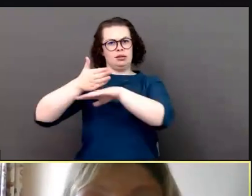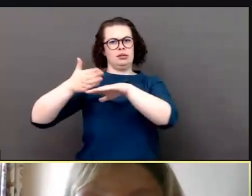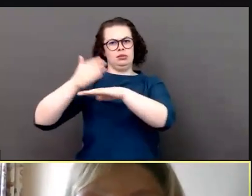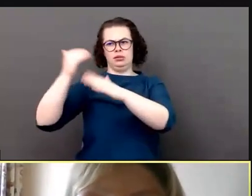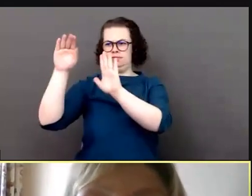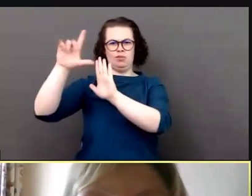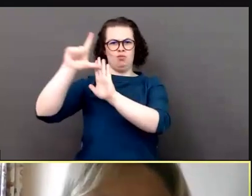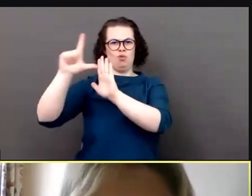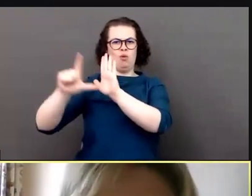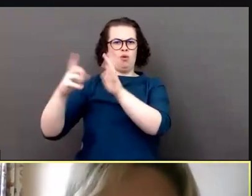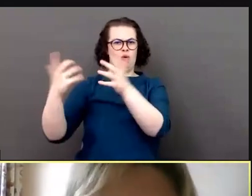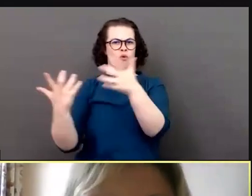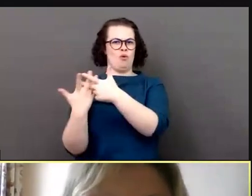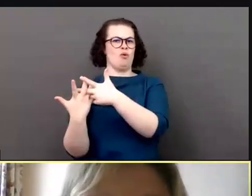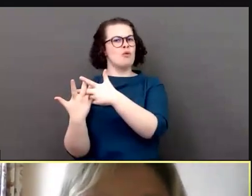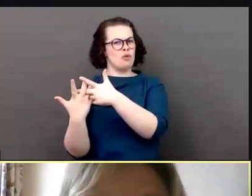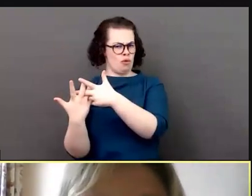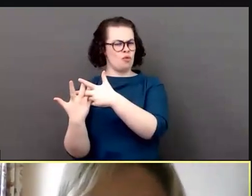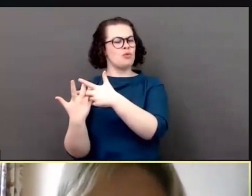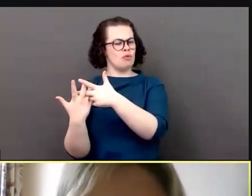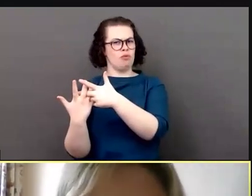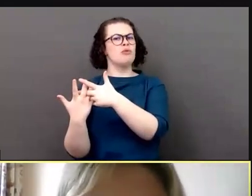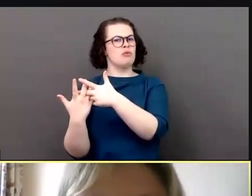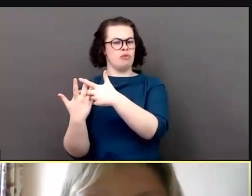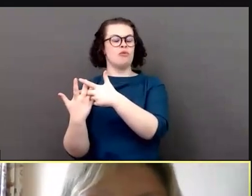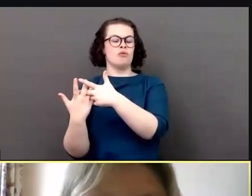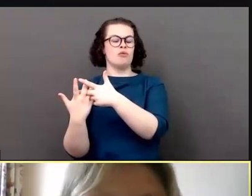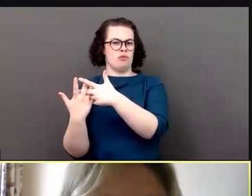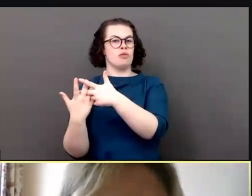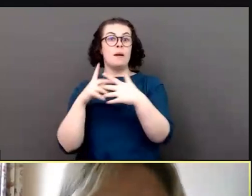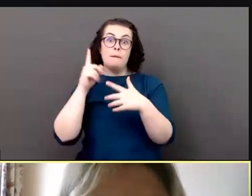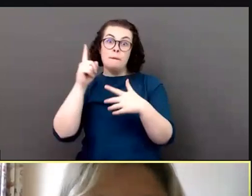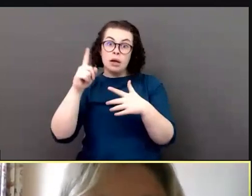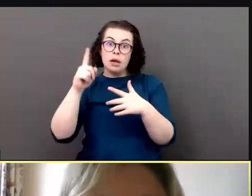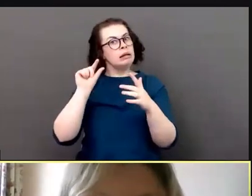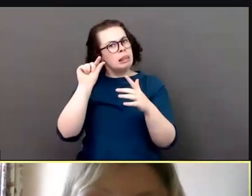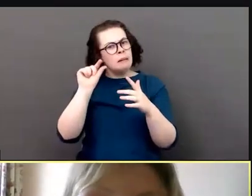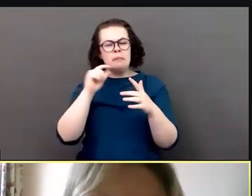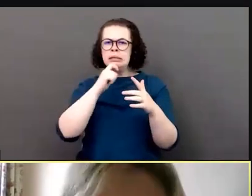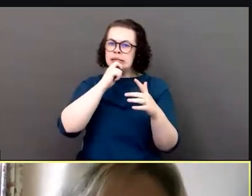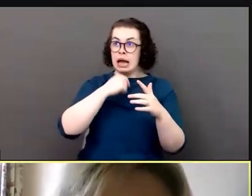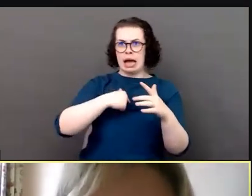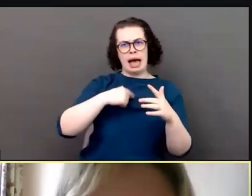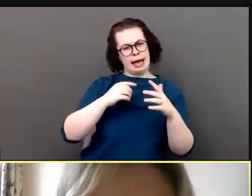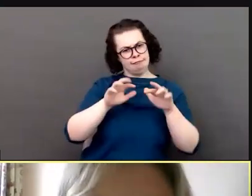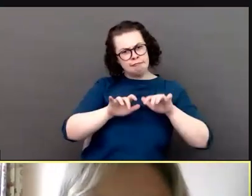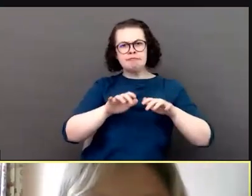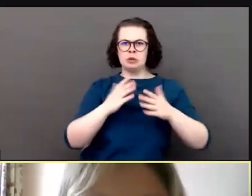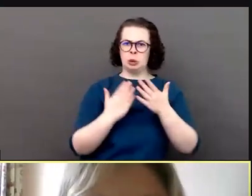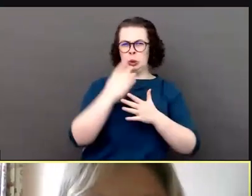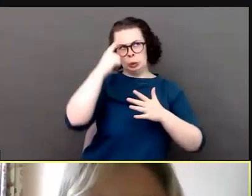it is also a challenge for standards developers. And so there are some new